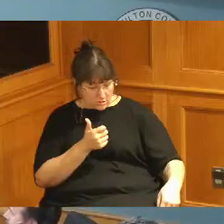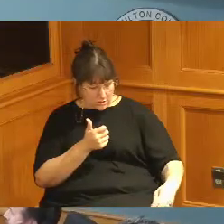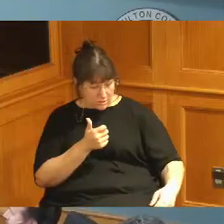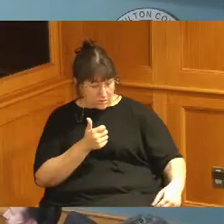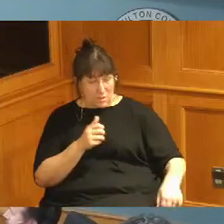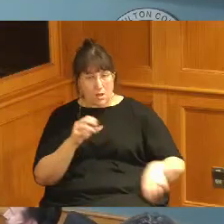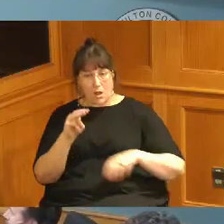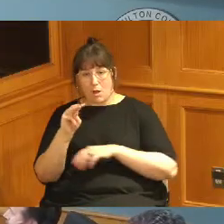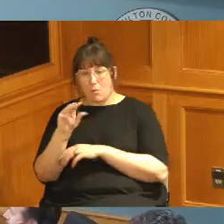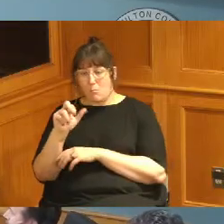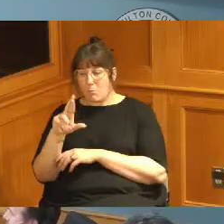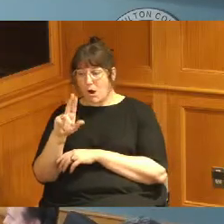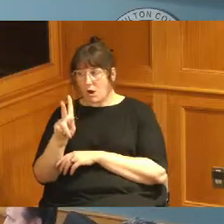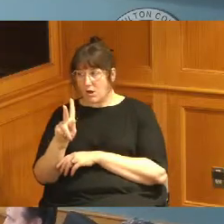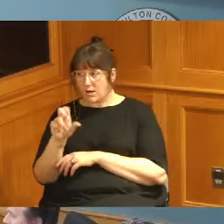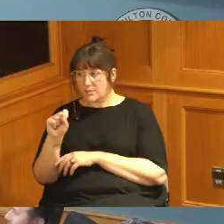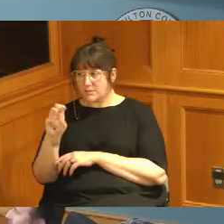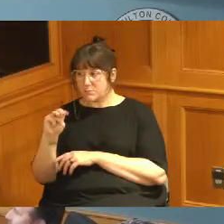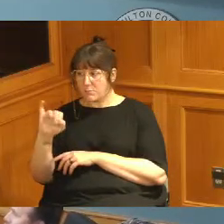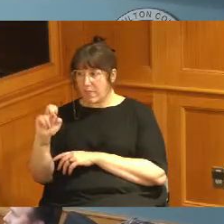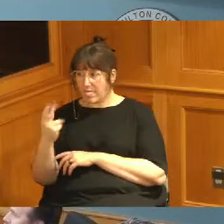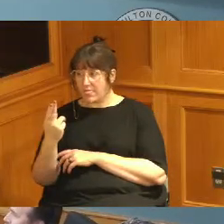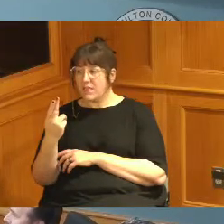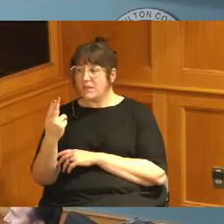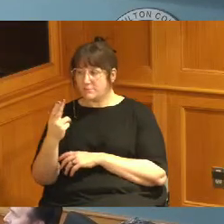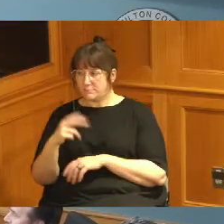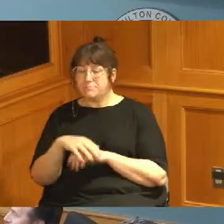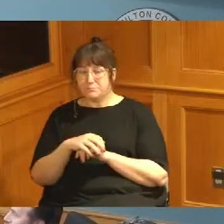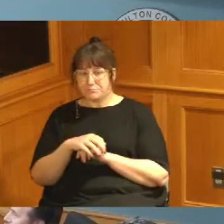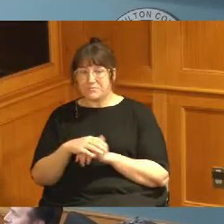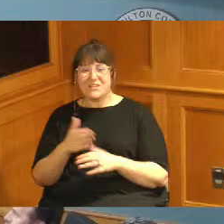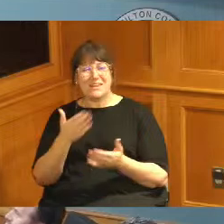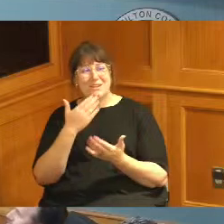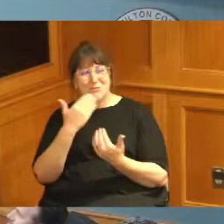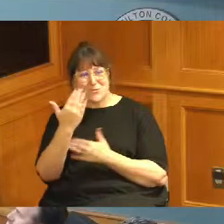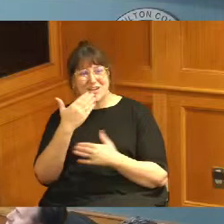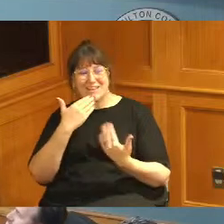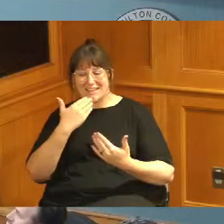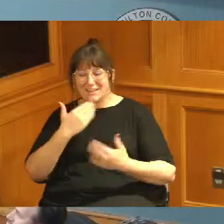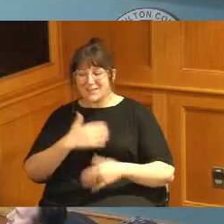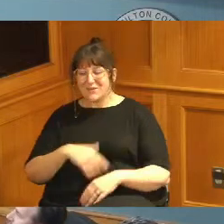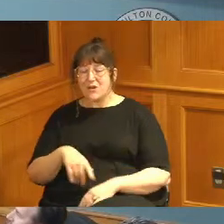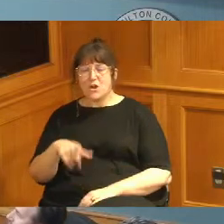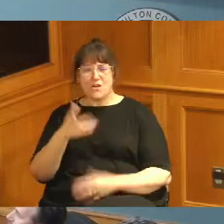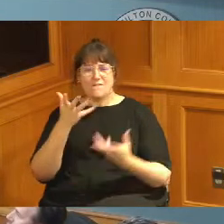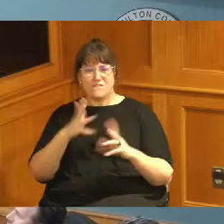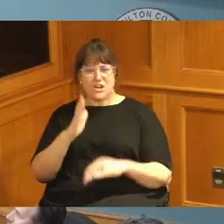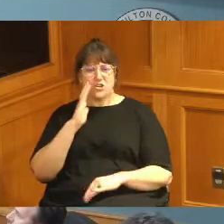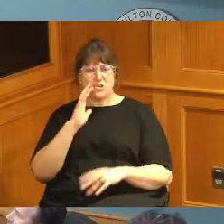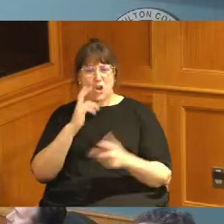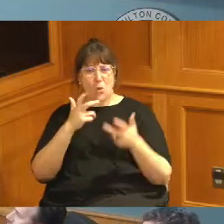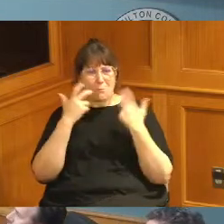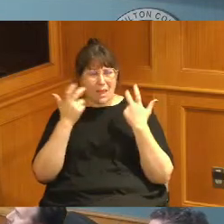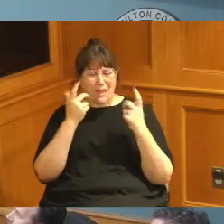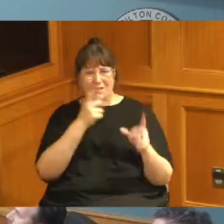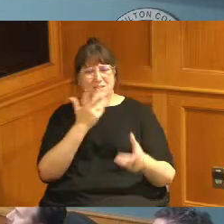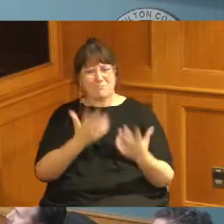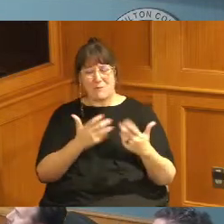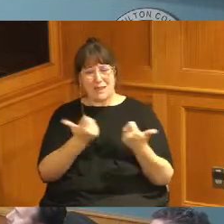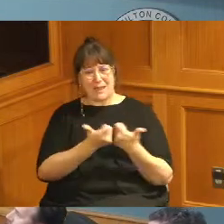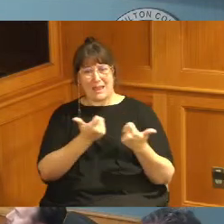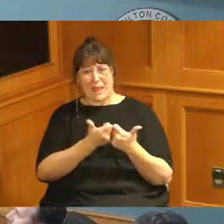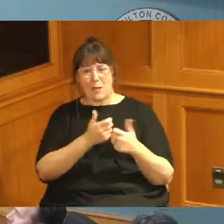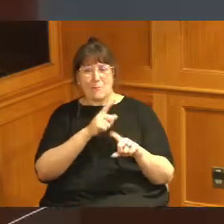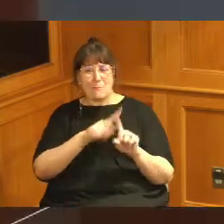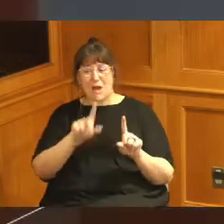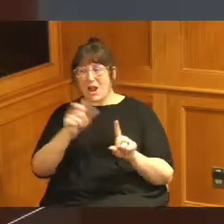Is it Mark Smith? That's I. Welcome. Good morning. Thank you for meeting. So, the Bengals may just be a game for some, but it's a way of life